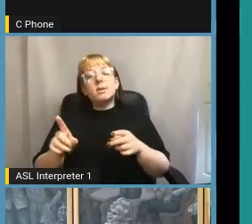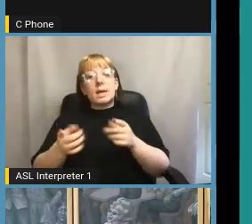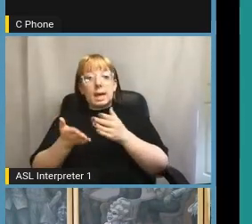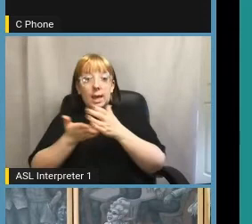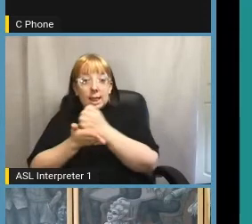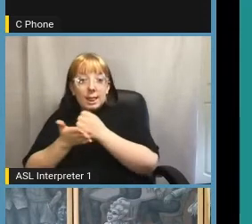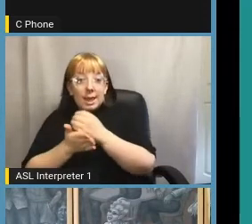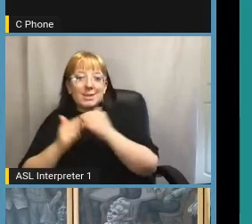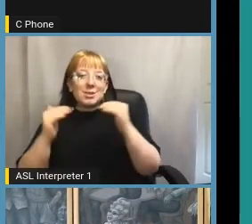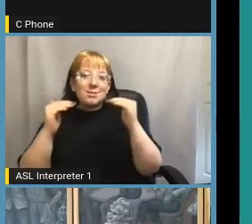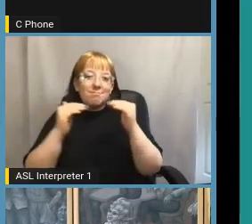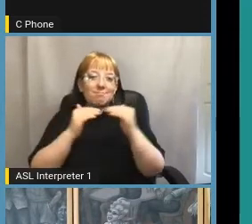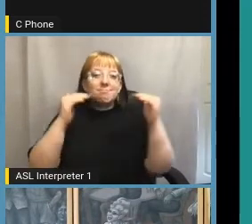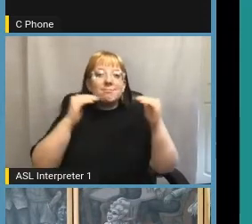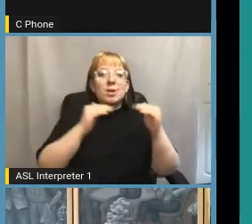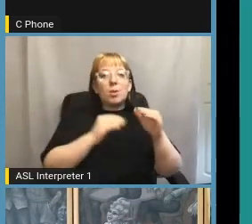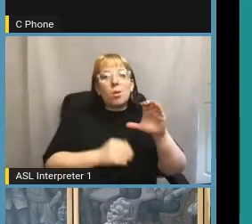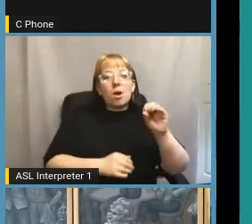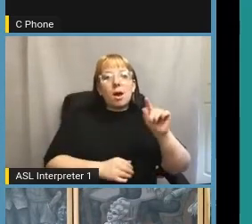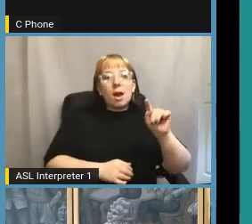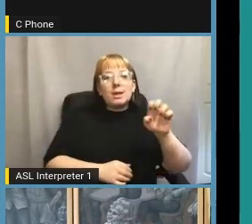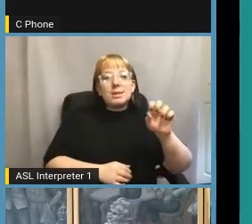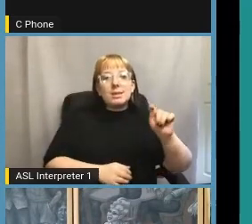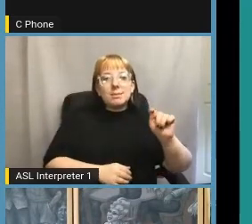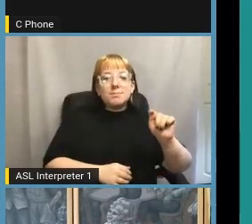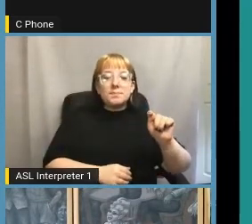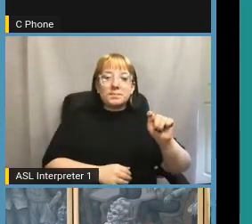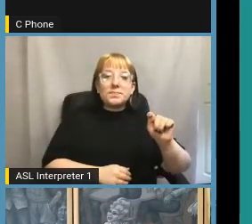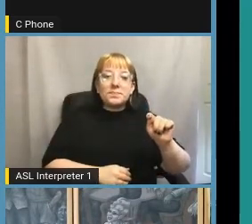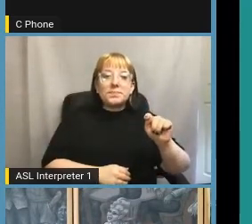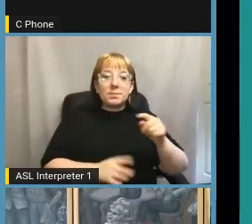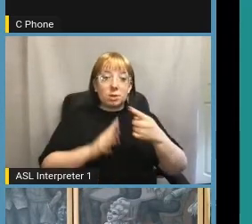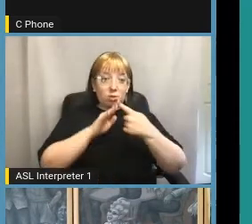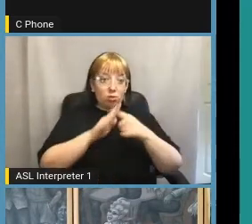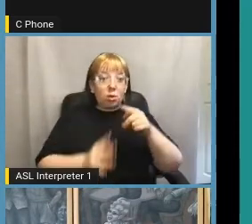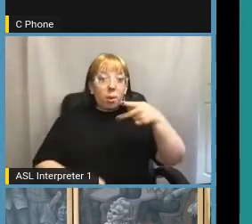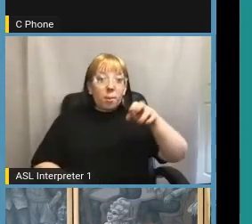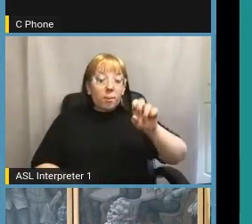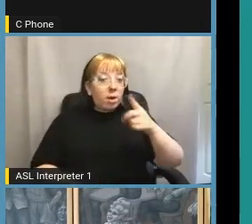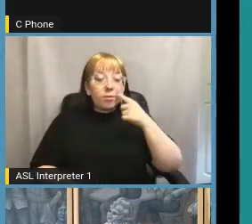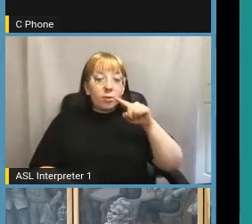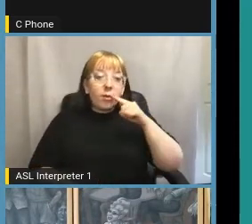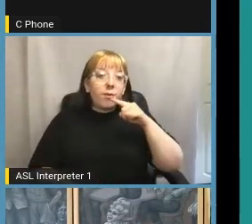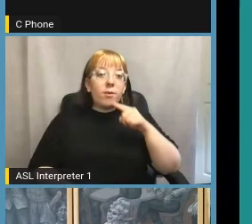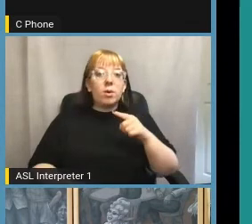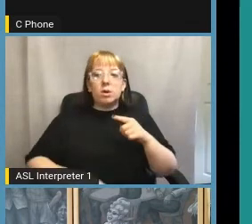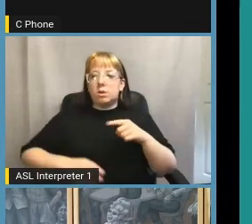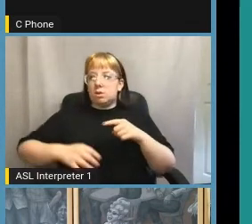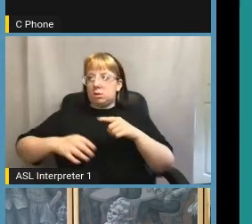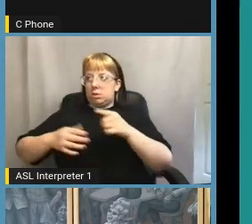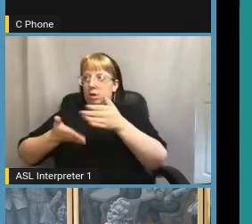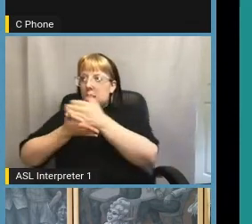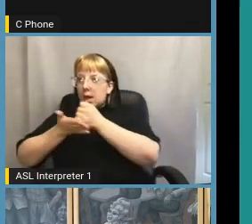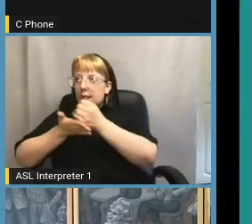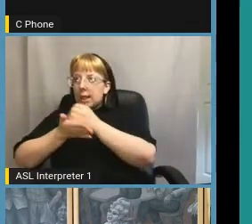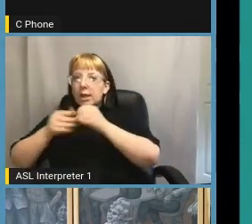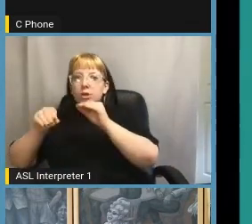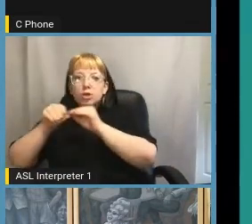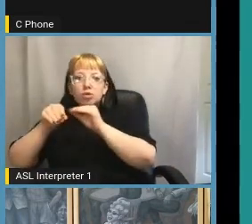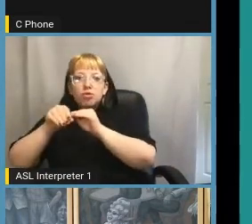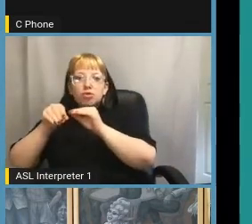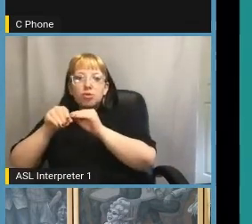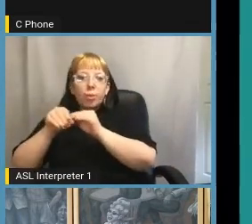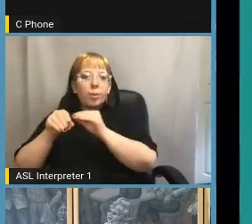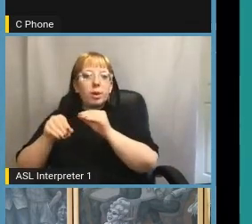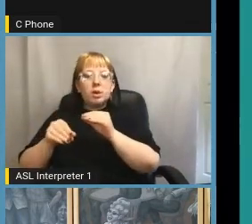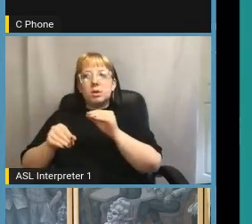us. We started this podcast as a way to bridge our collection storage, the old saw about museums